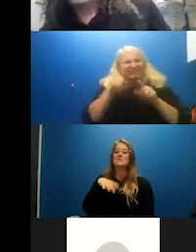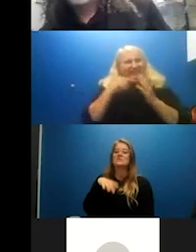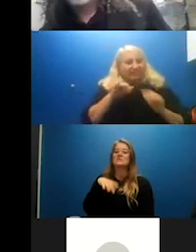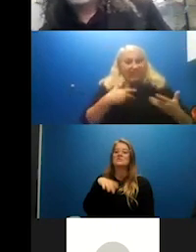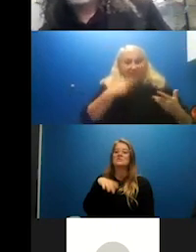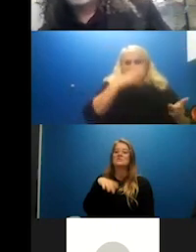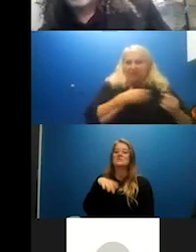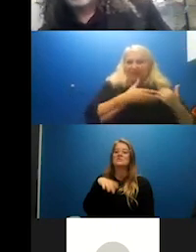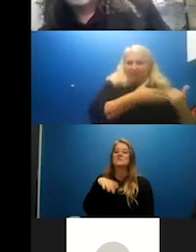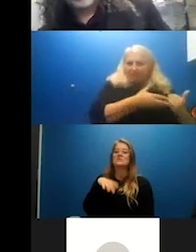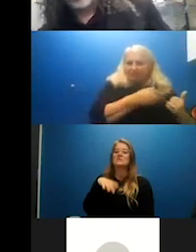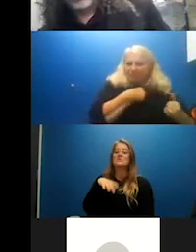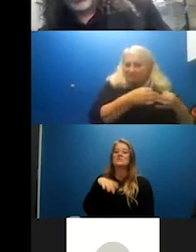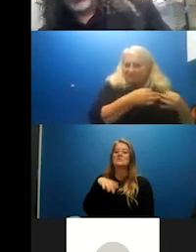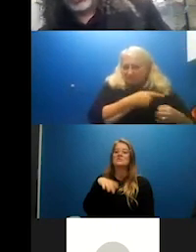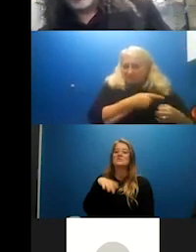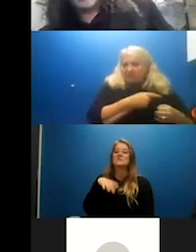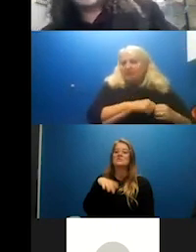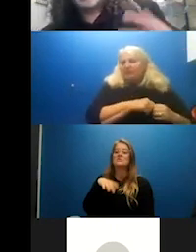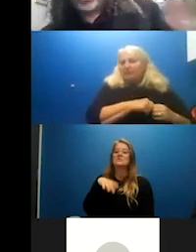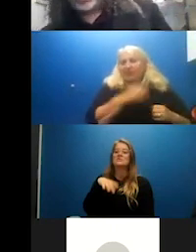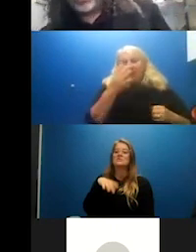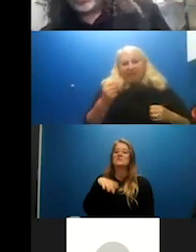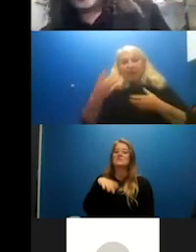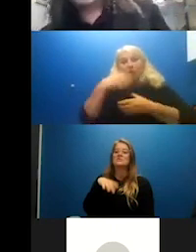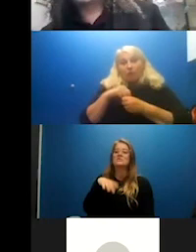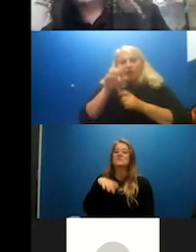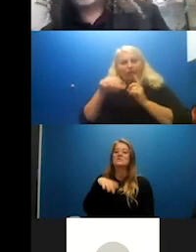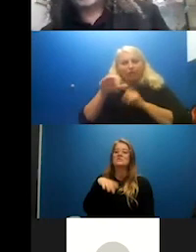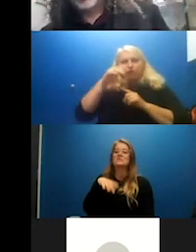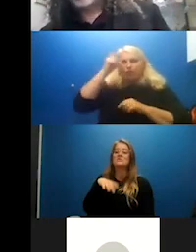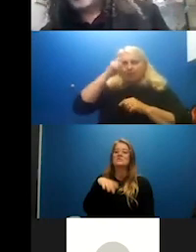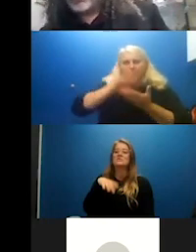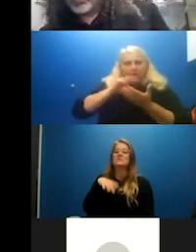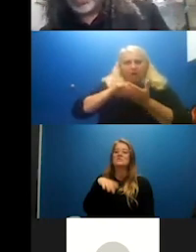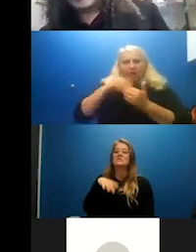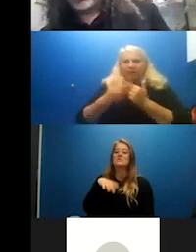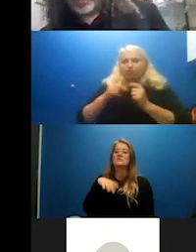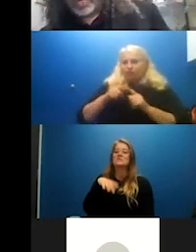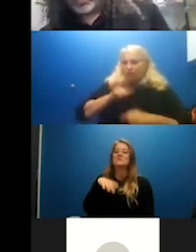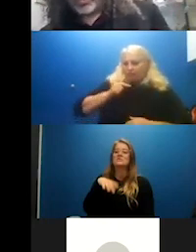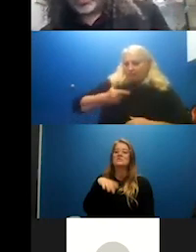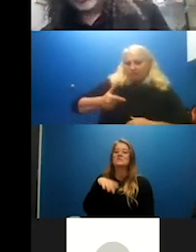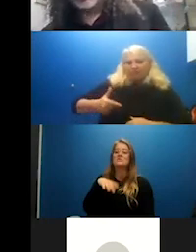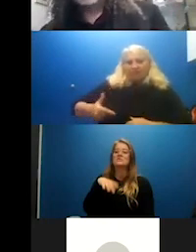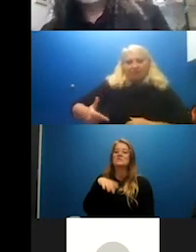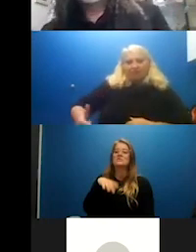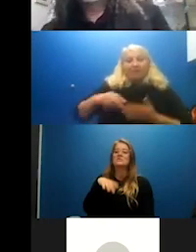finally, they are engaged in a cultural and spiritual wisdom and passing it on to others, which makes it richer. So now the sweat in the church becomes